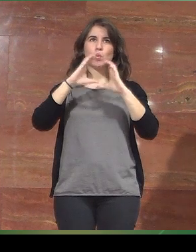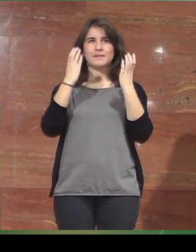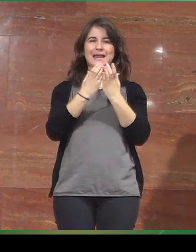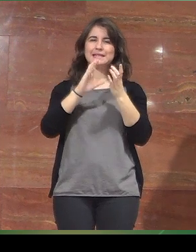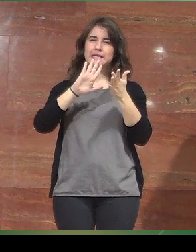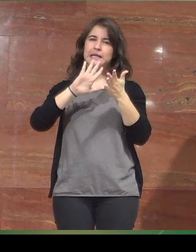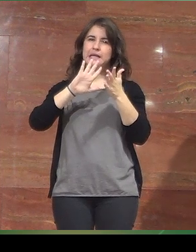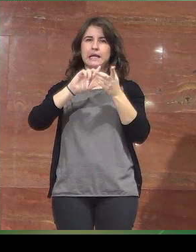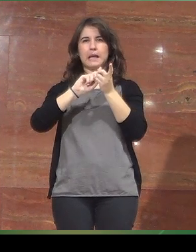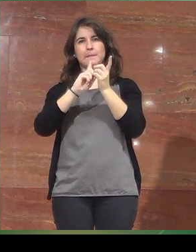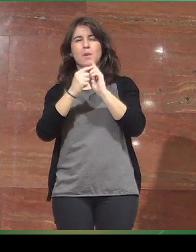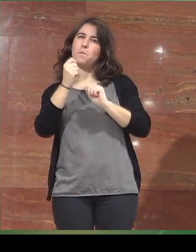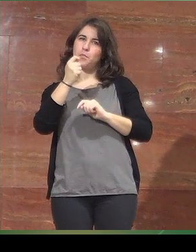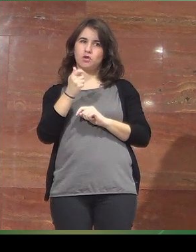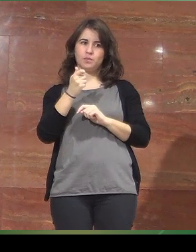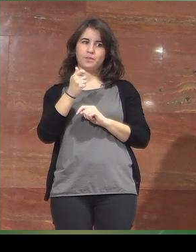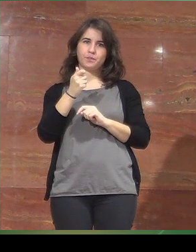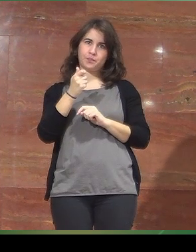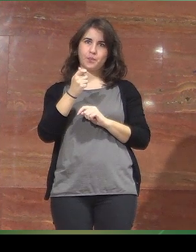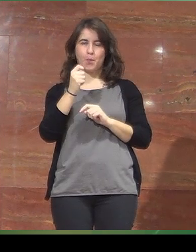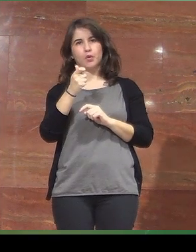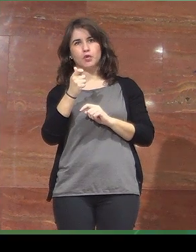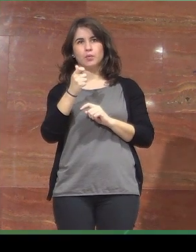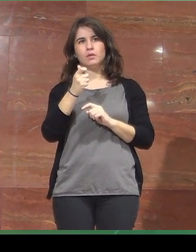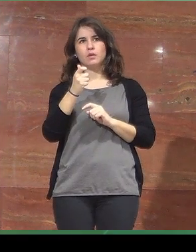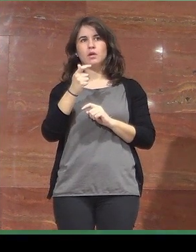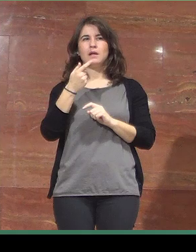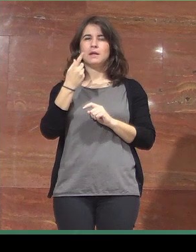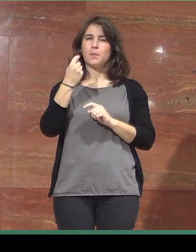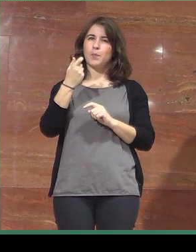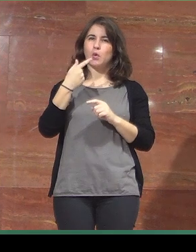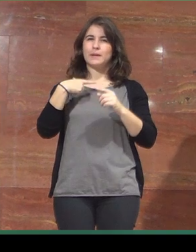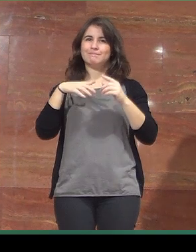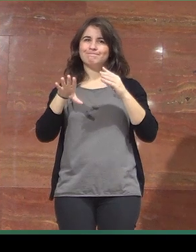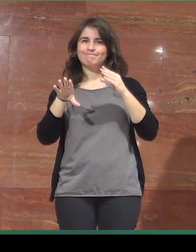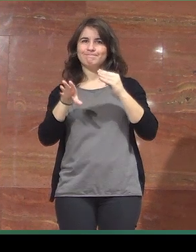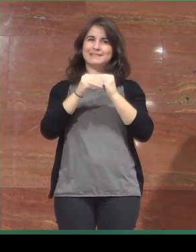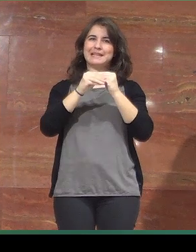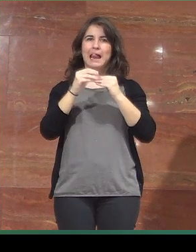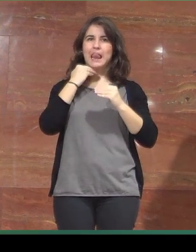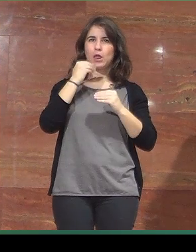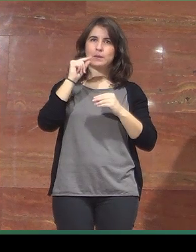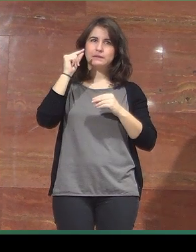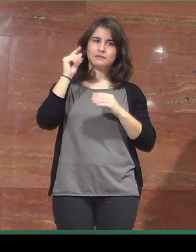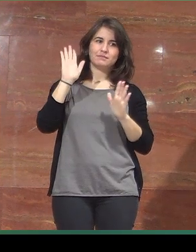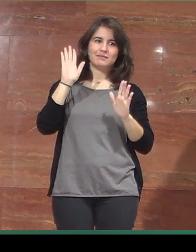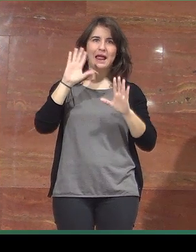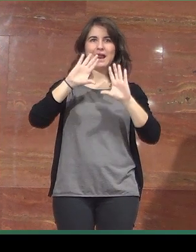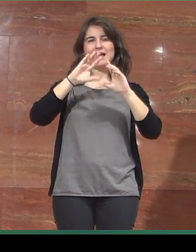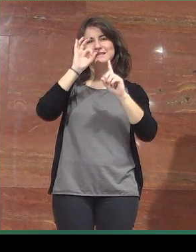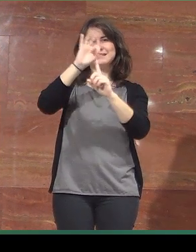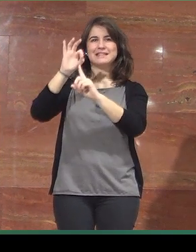little bit a touch who are coming from this airport. And this is, I think, the point we have to find out what's